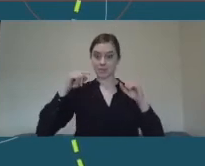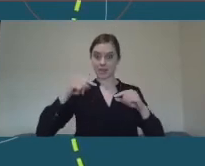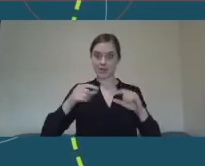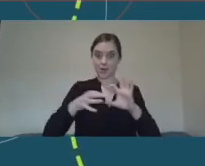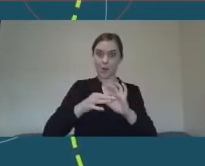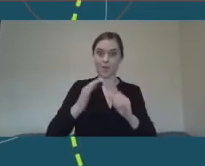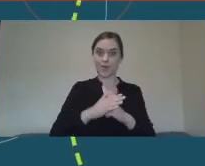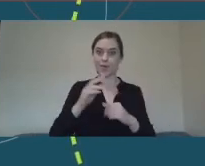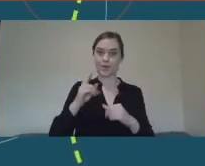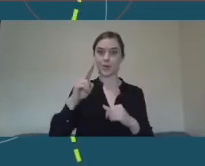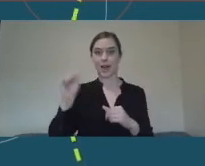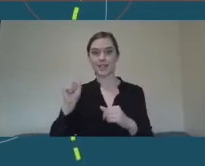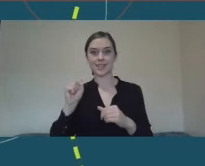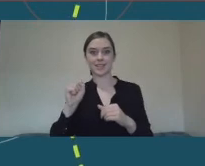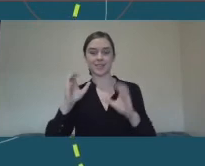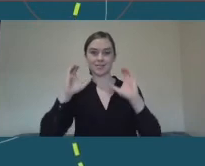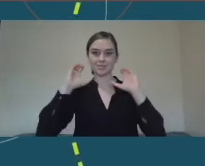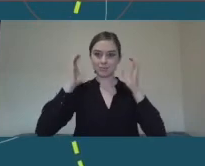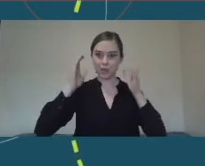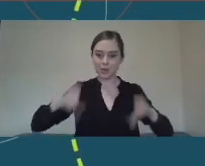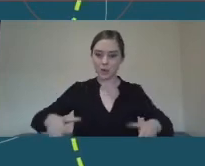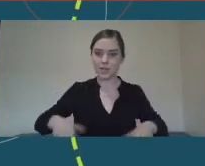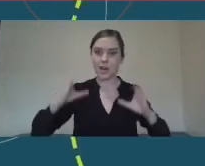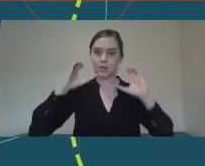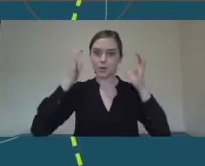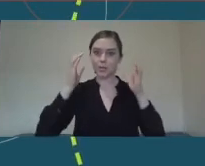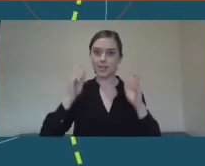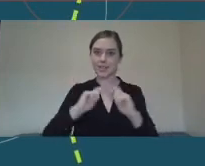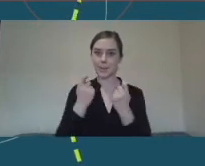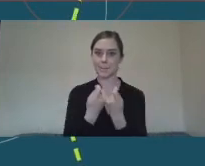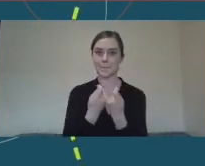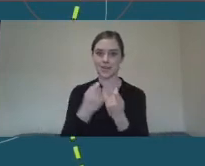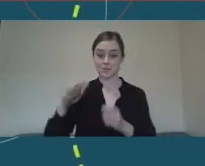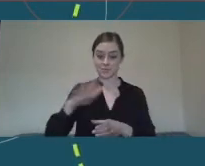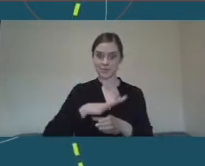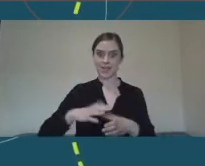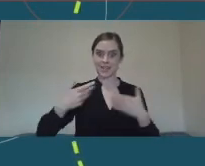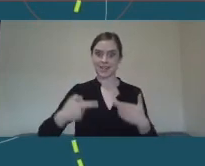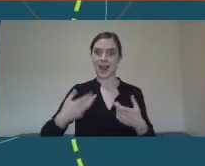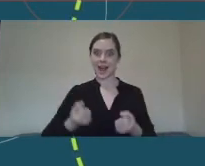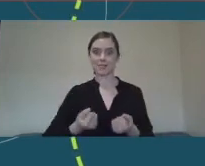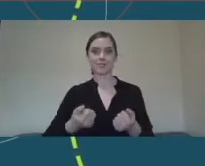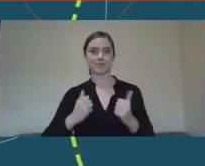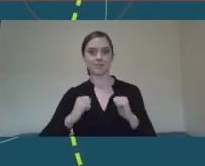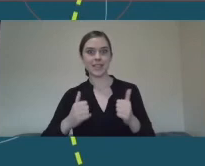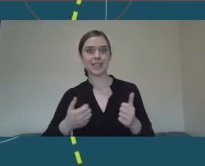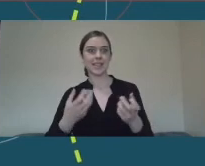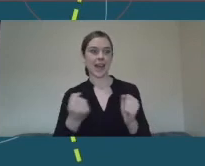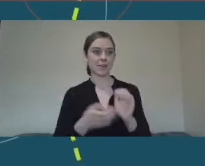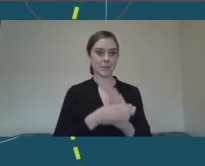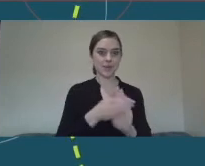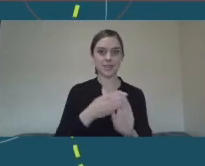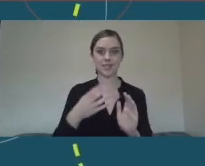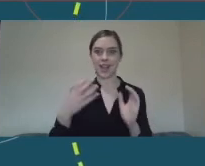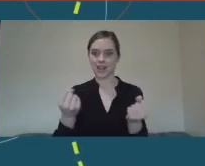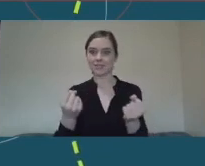rugby. So it's it's a place where we have the capacity to build out sports and exercise